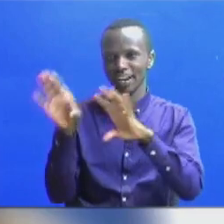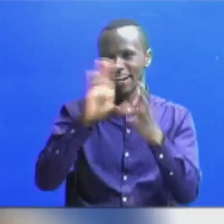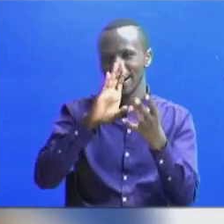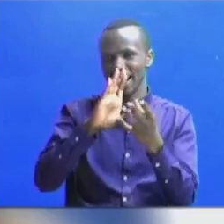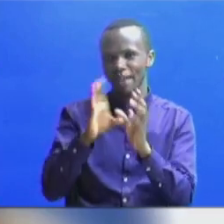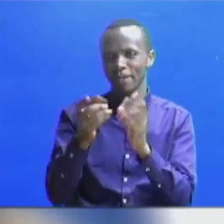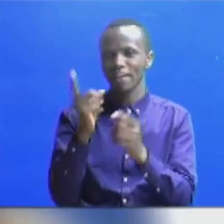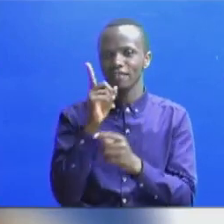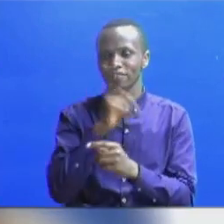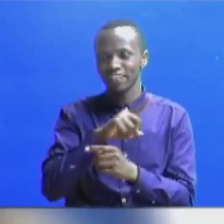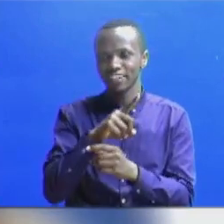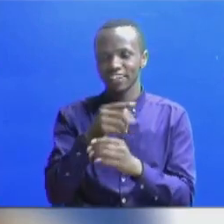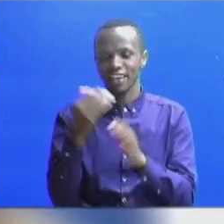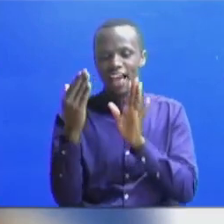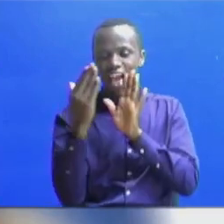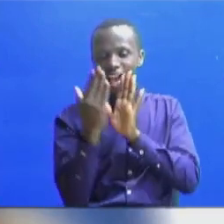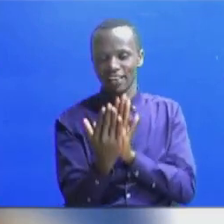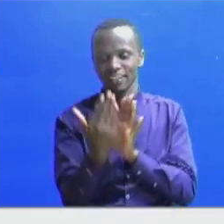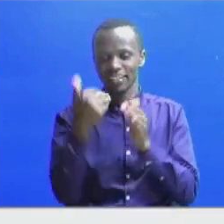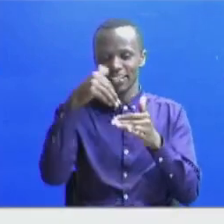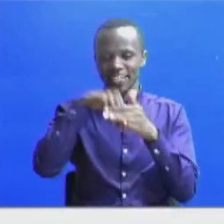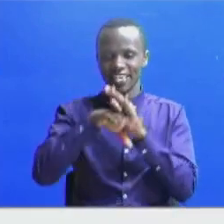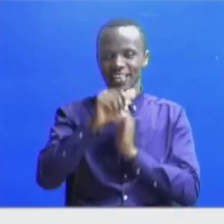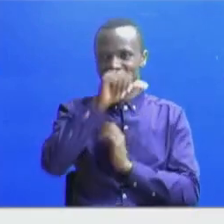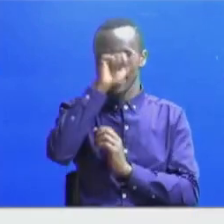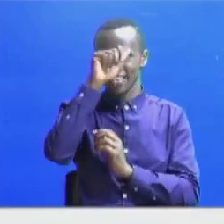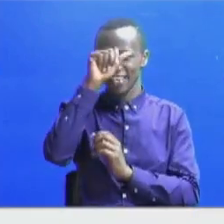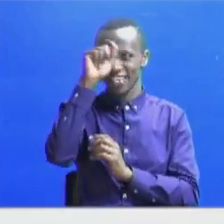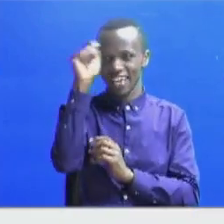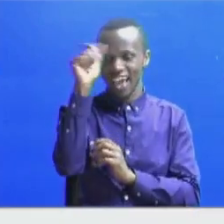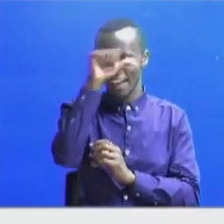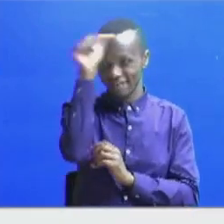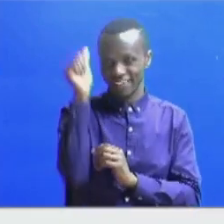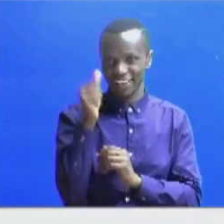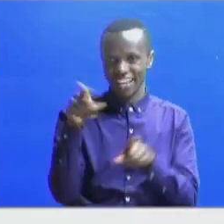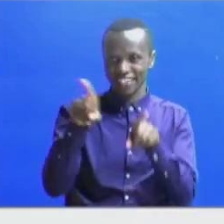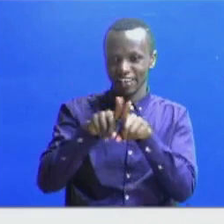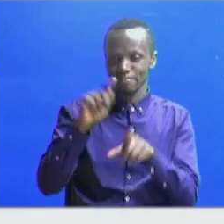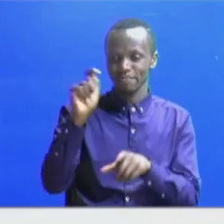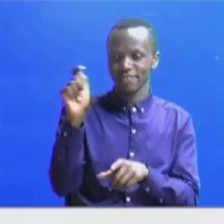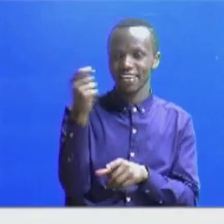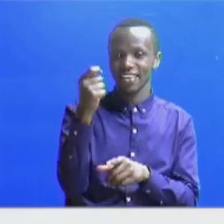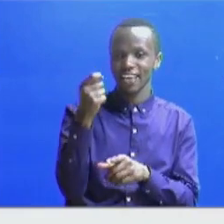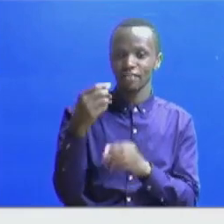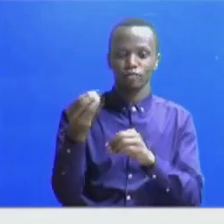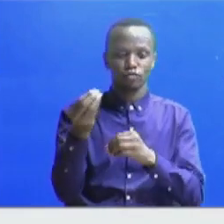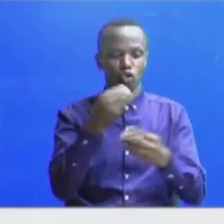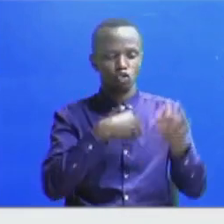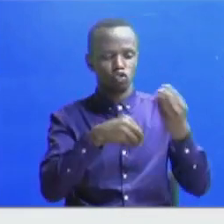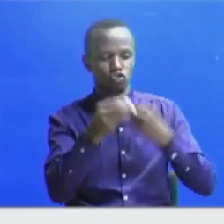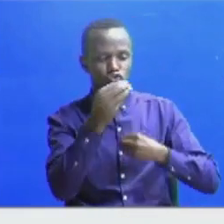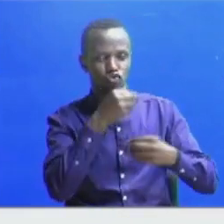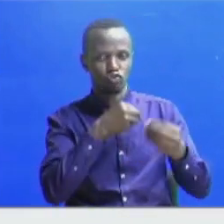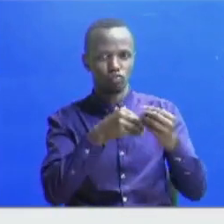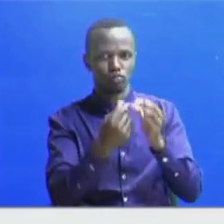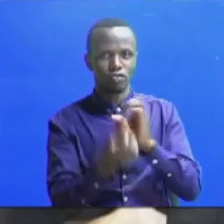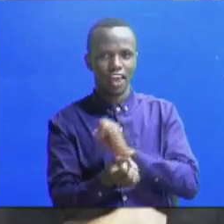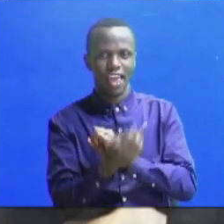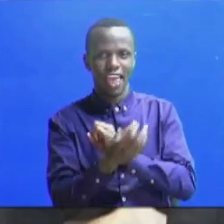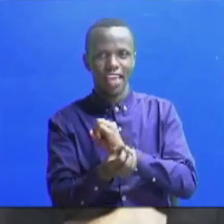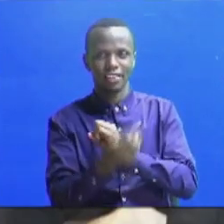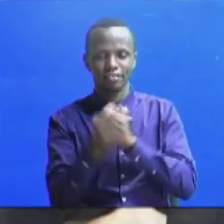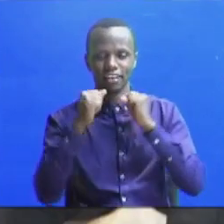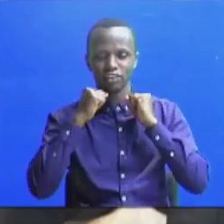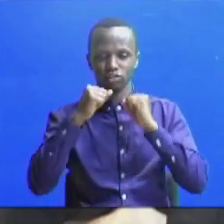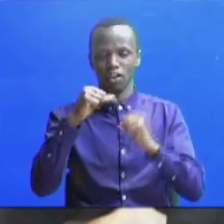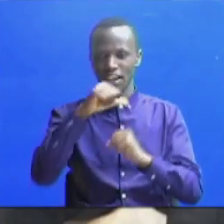faced by Kenya, Africa, and the Global South. The president's contribution seeks to define a strong African